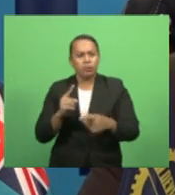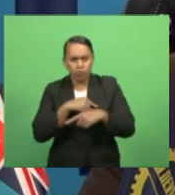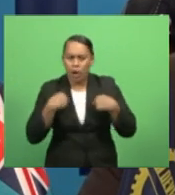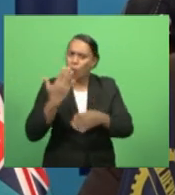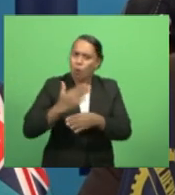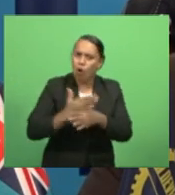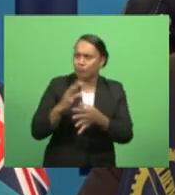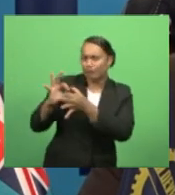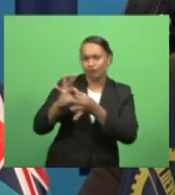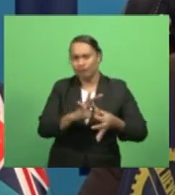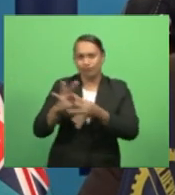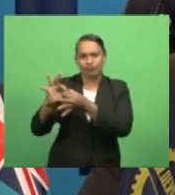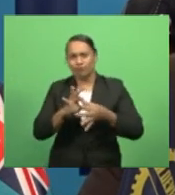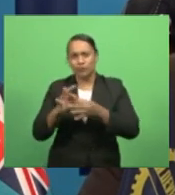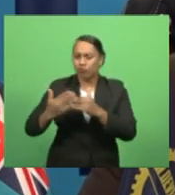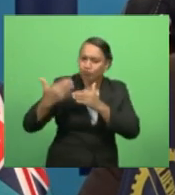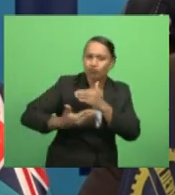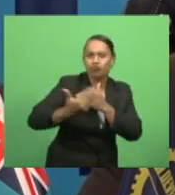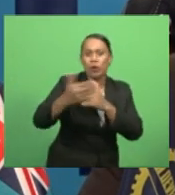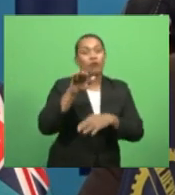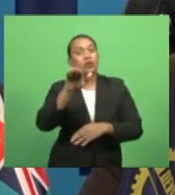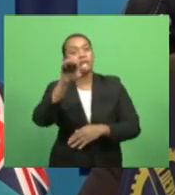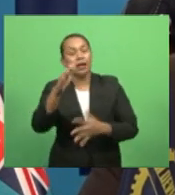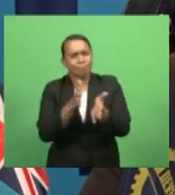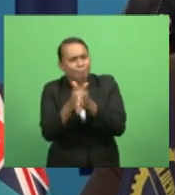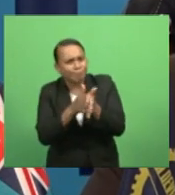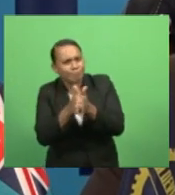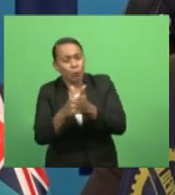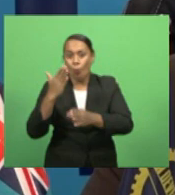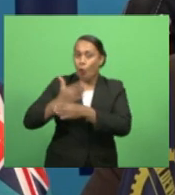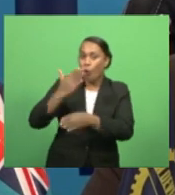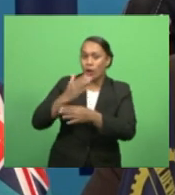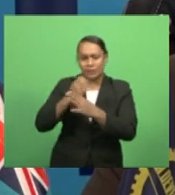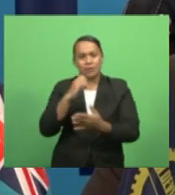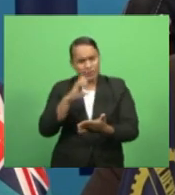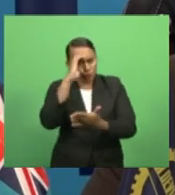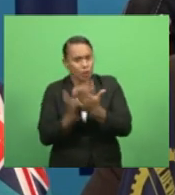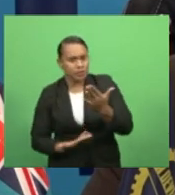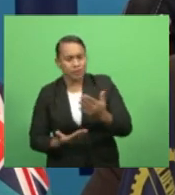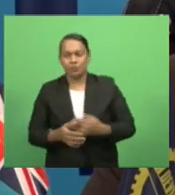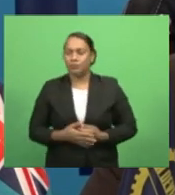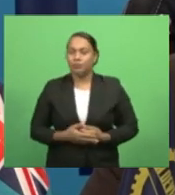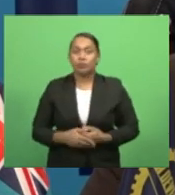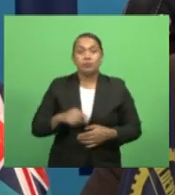course, in the years to come. And of course, we're working closely with them in the new budget that we delivered for